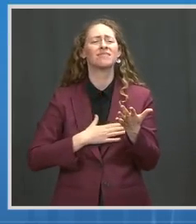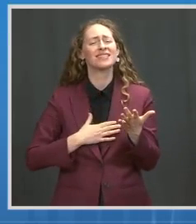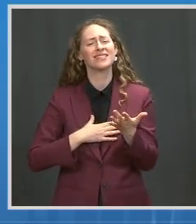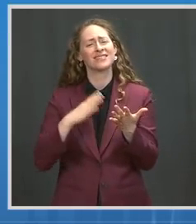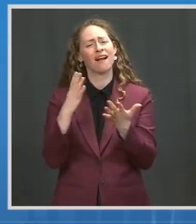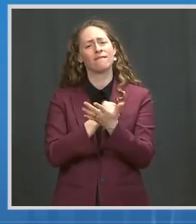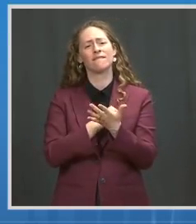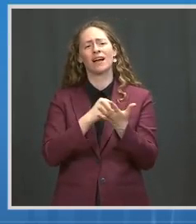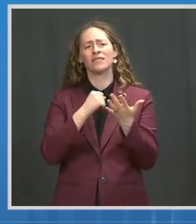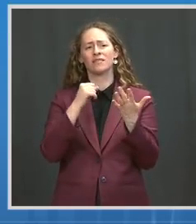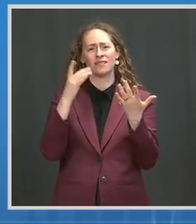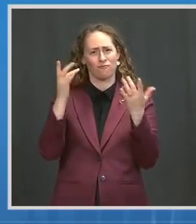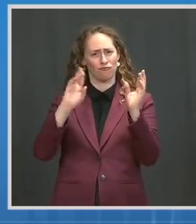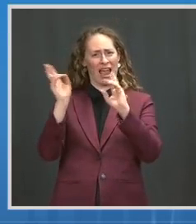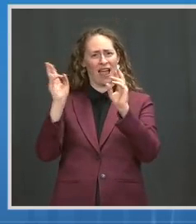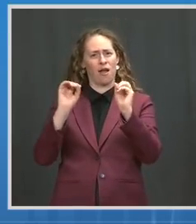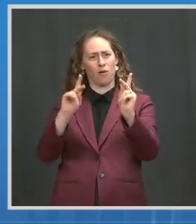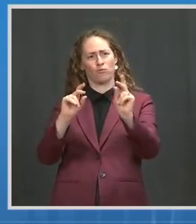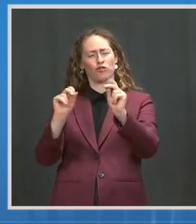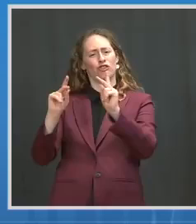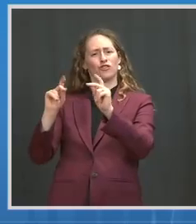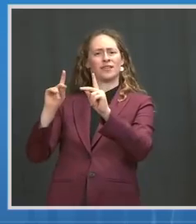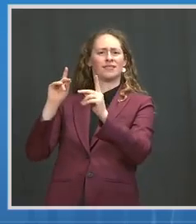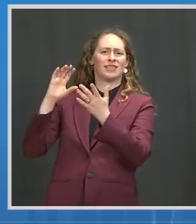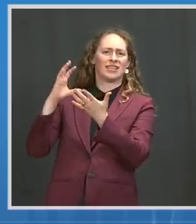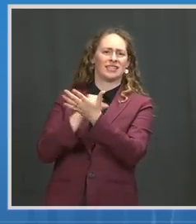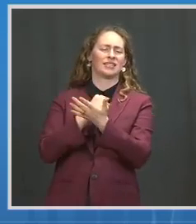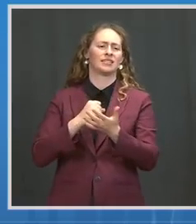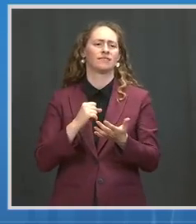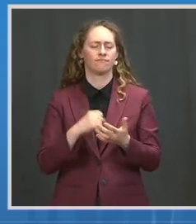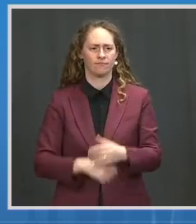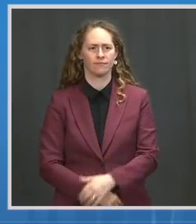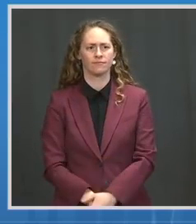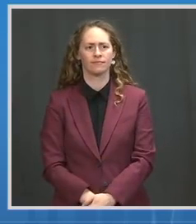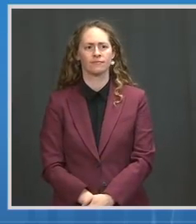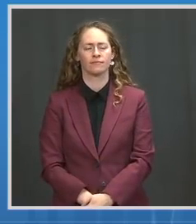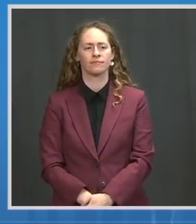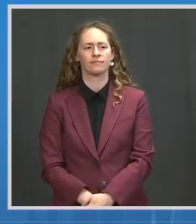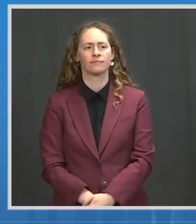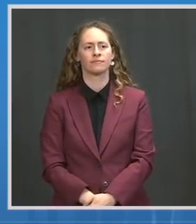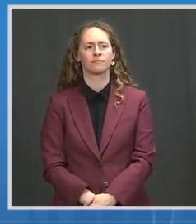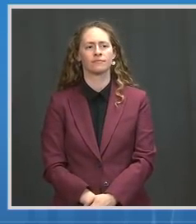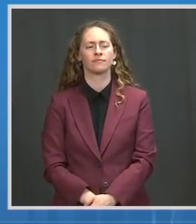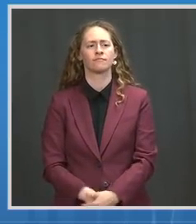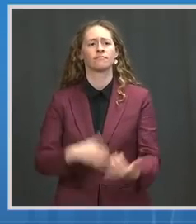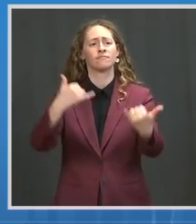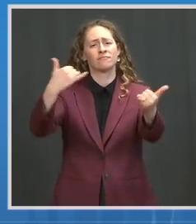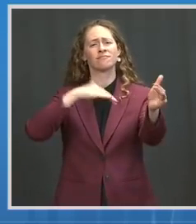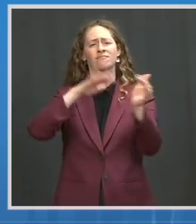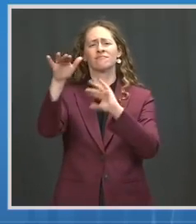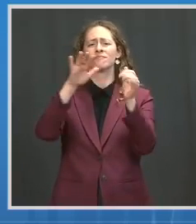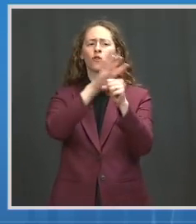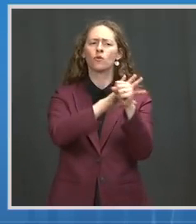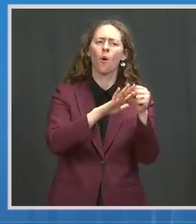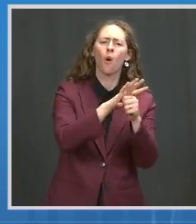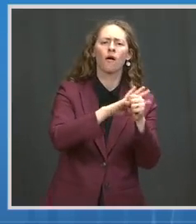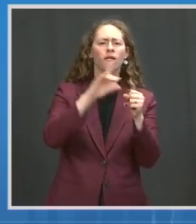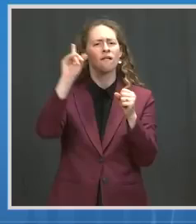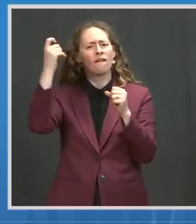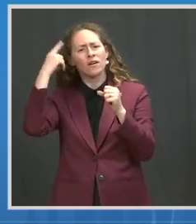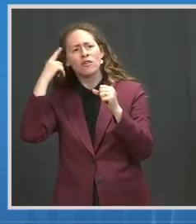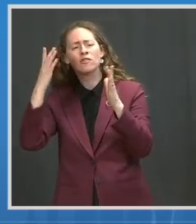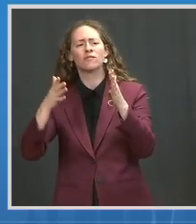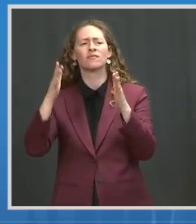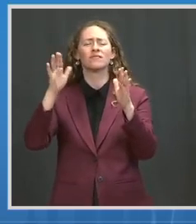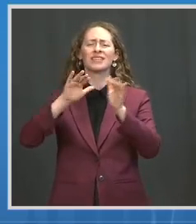today, we are calling on every governor and local leader across the country to ensure that your state, county, city, or